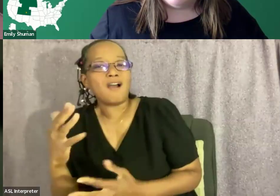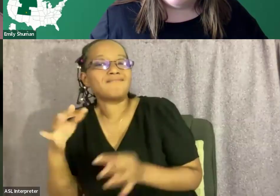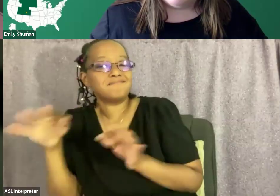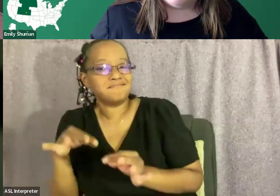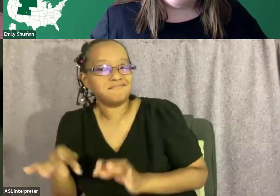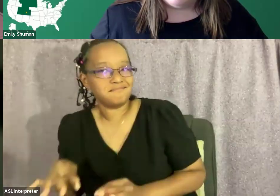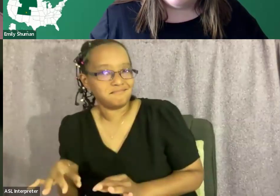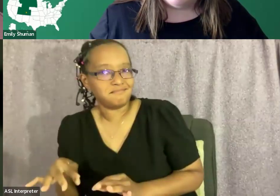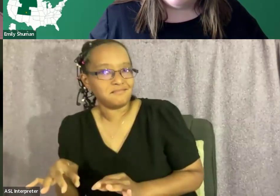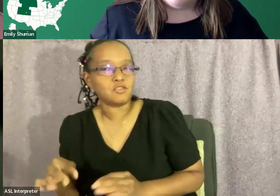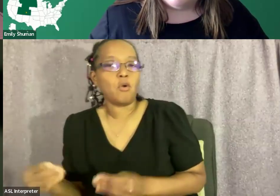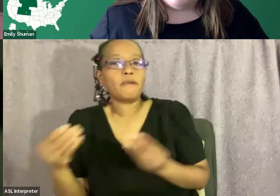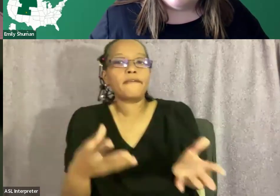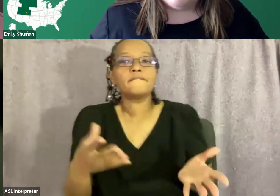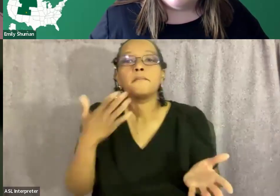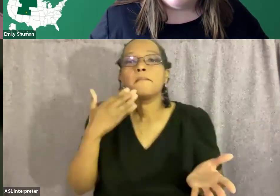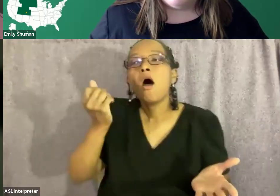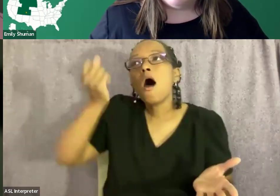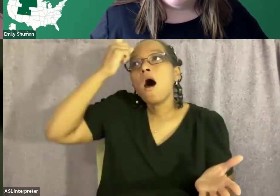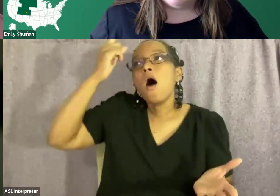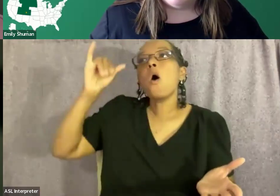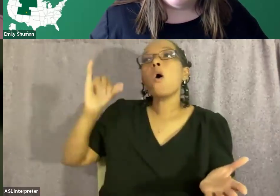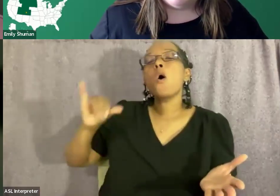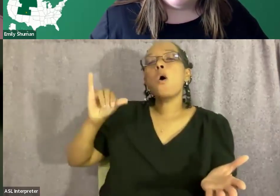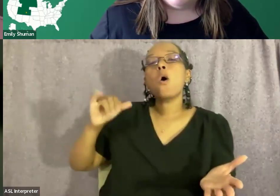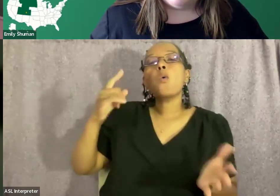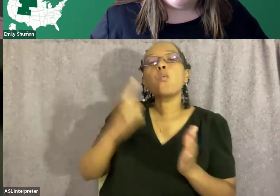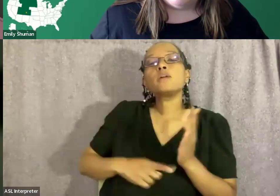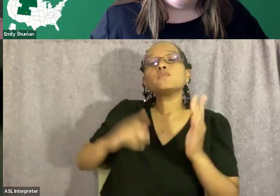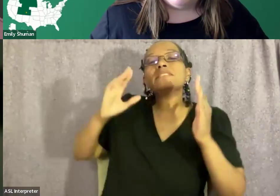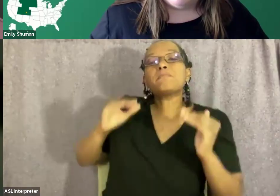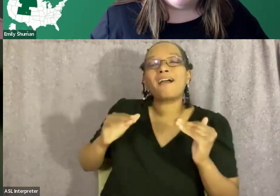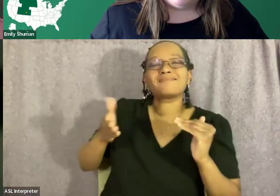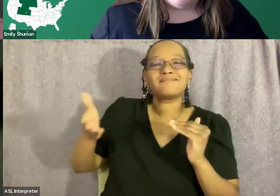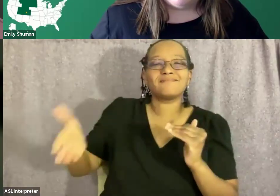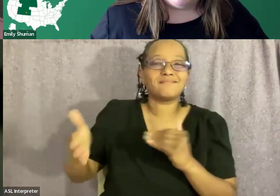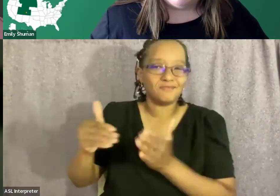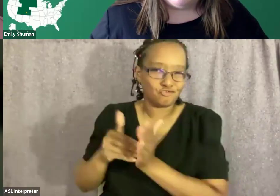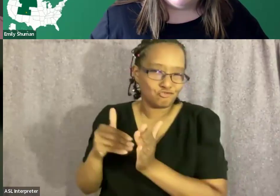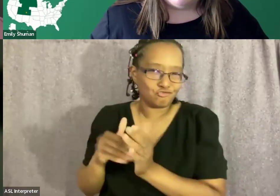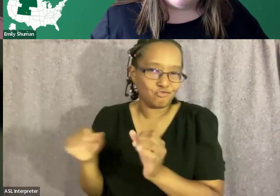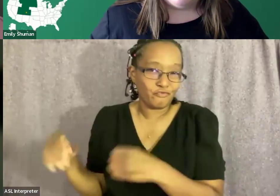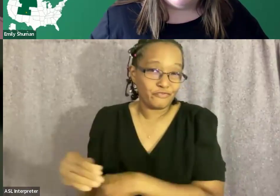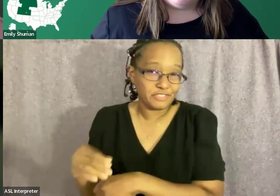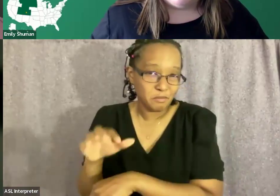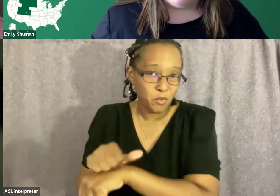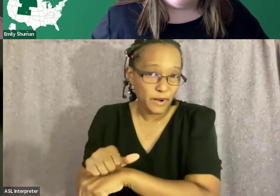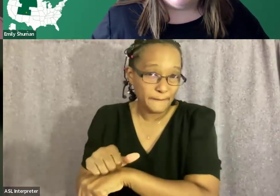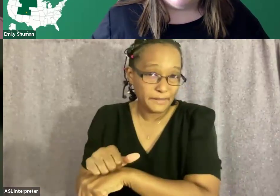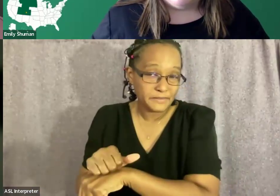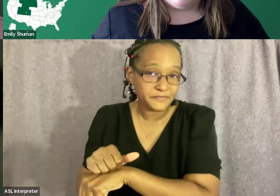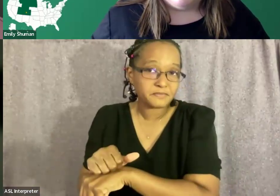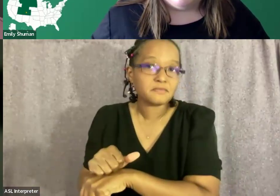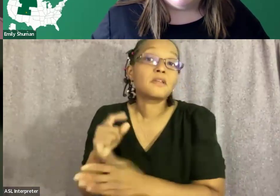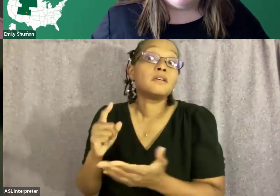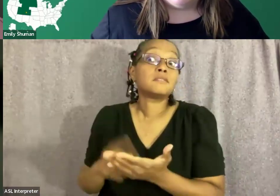better understanding of what the situation is that they're going to. And sometimes that can affect